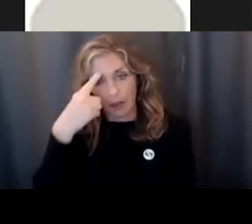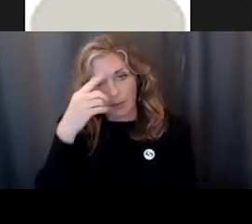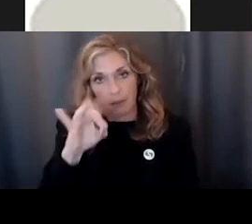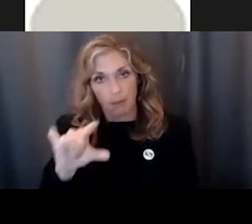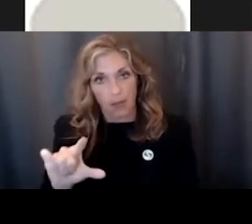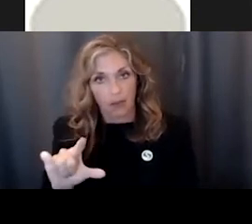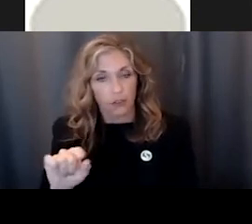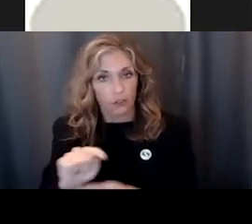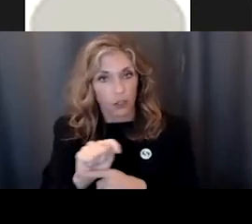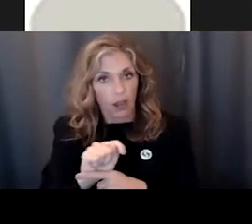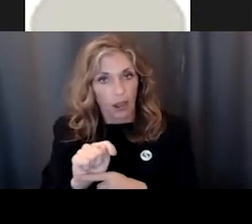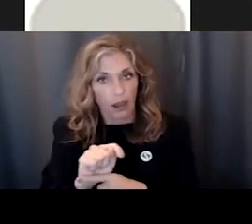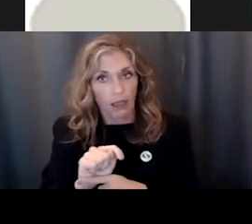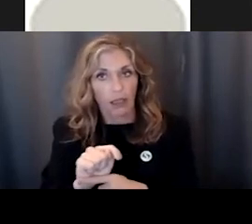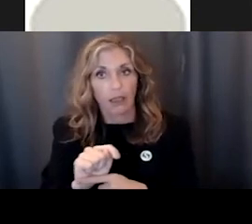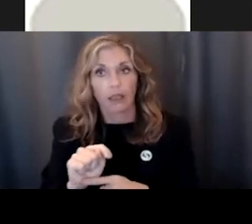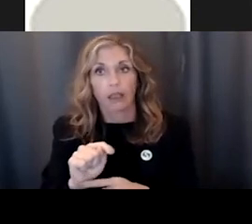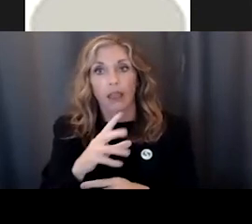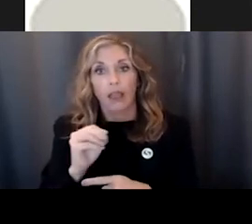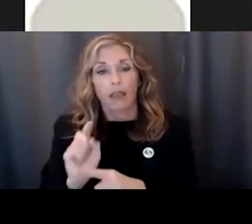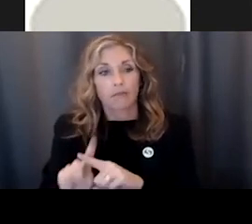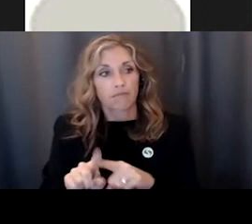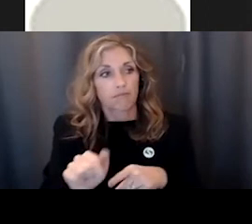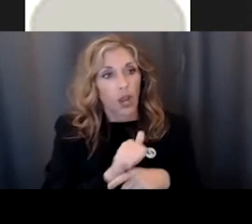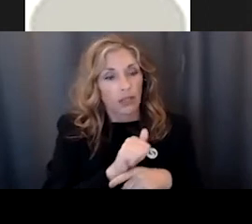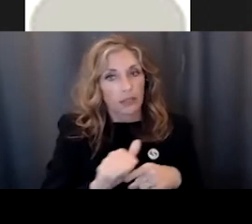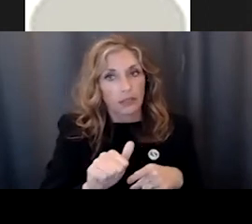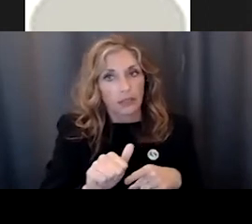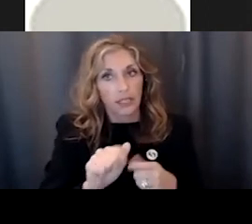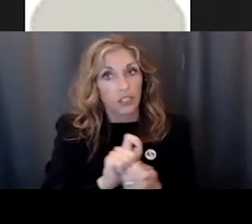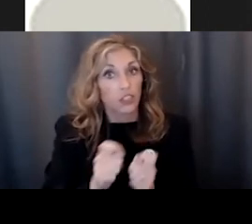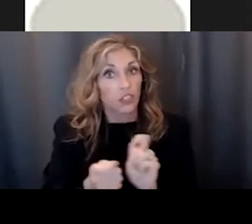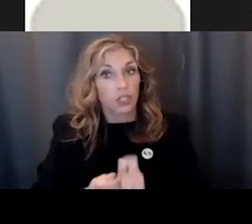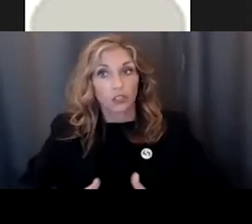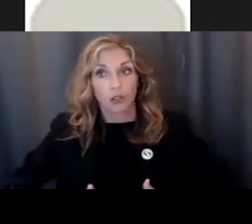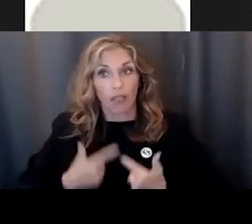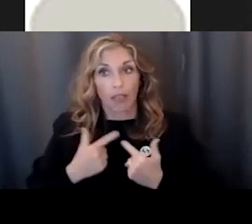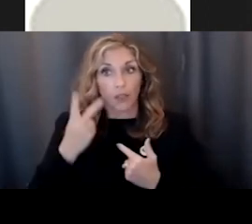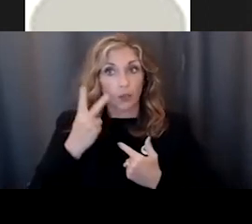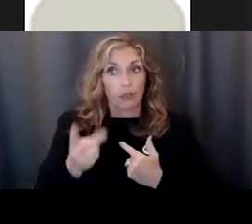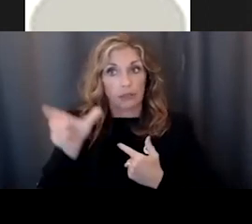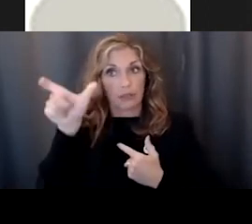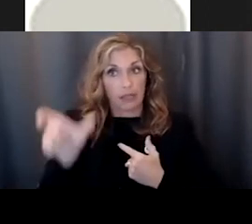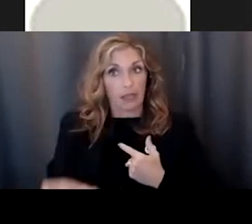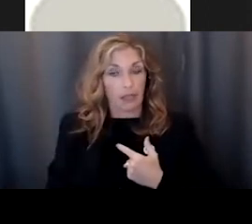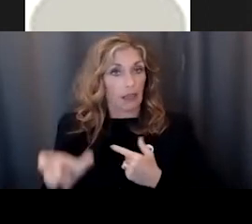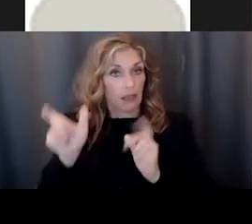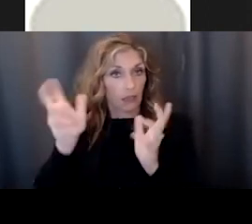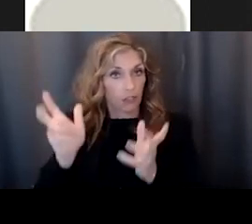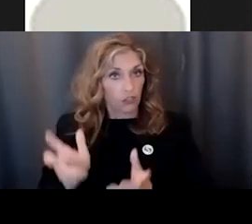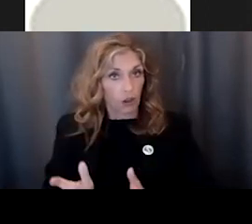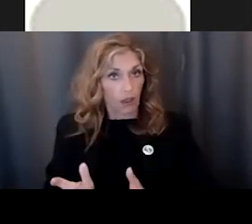things and mindfulness-based practices, and it's changed their life. You could see this in the chat from this discussion.